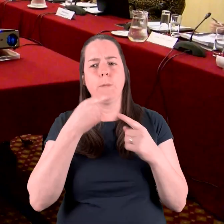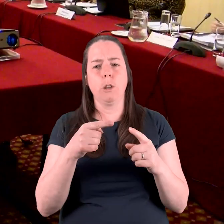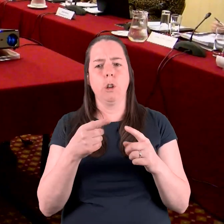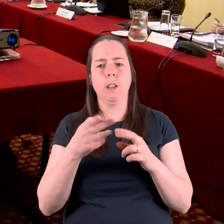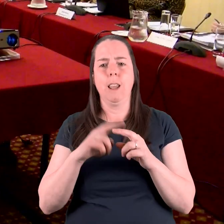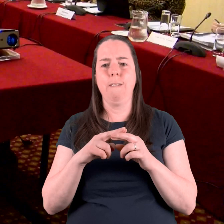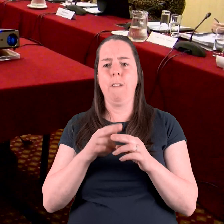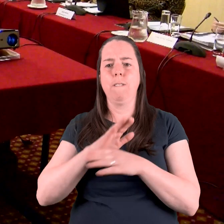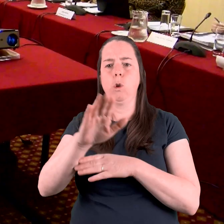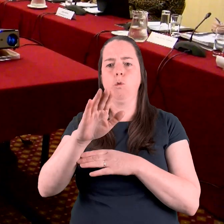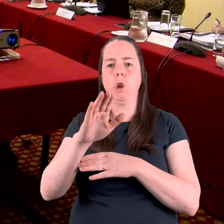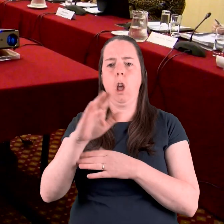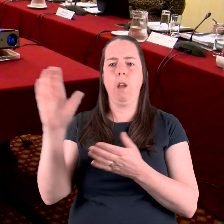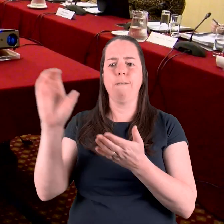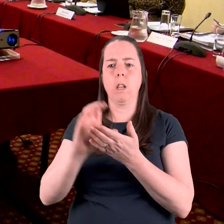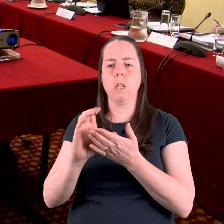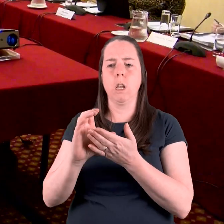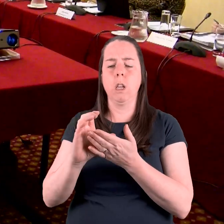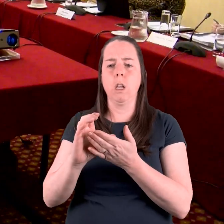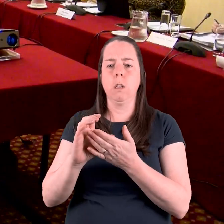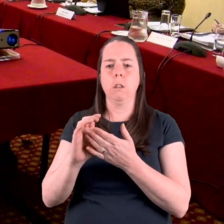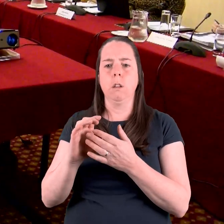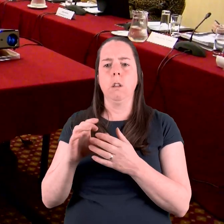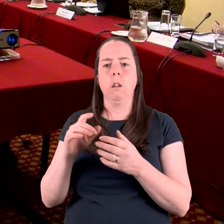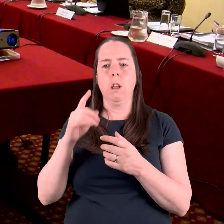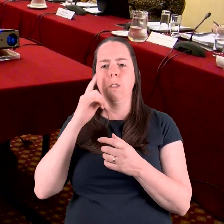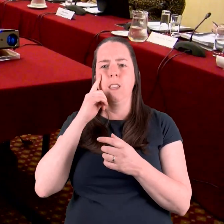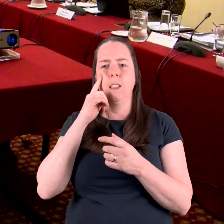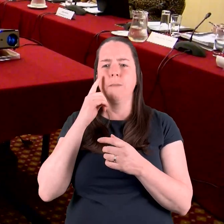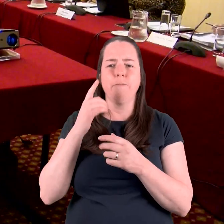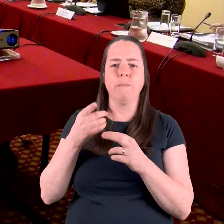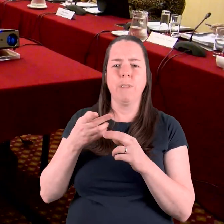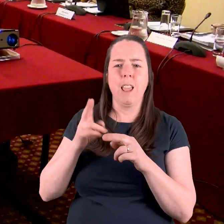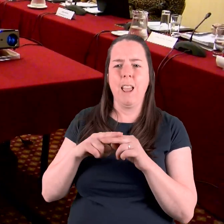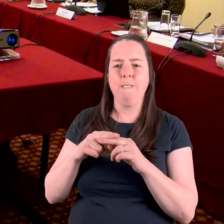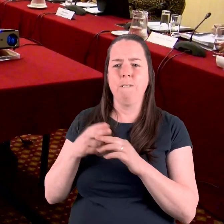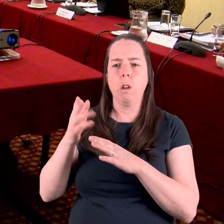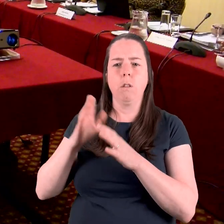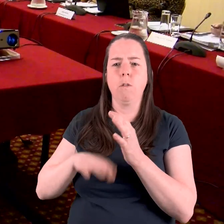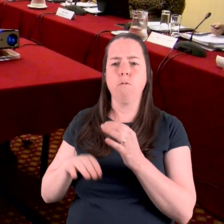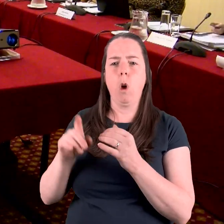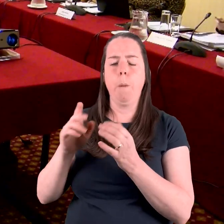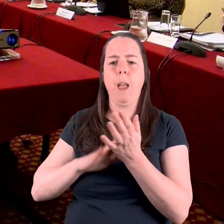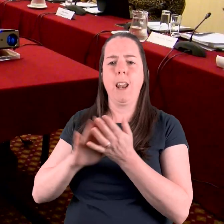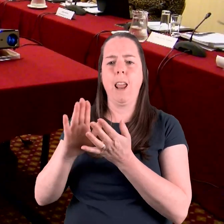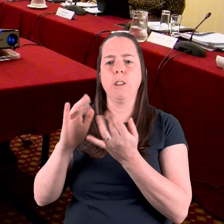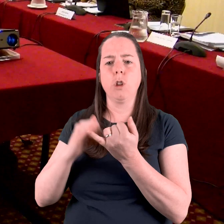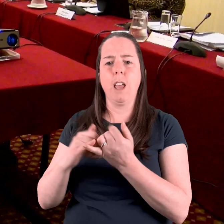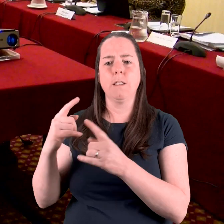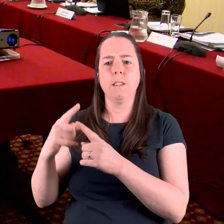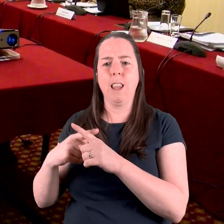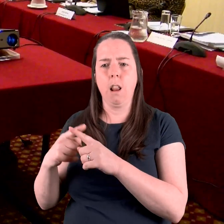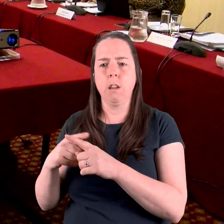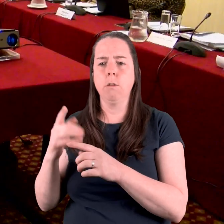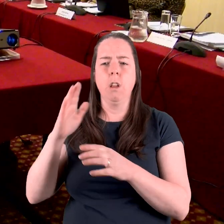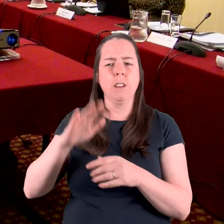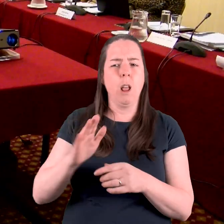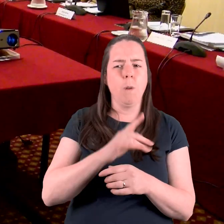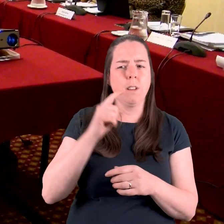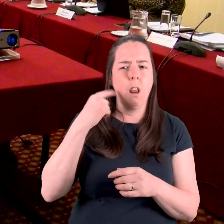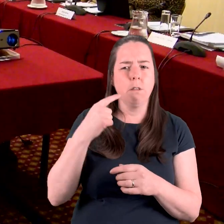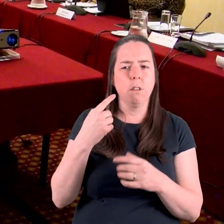Yeah, Karen, you mentioned if there was future innovation funding, and I guess the thing is that if it doesn't come from